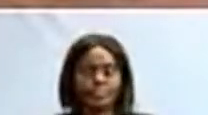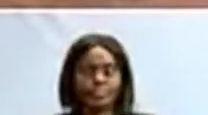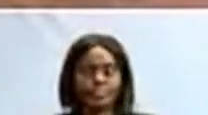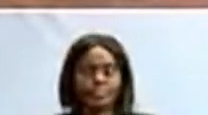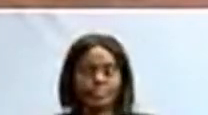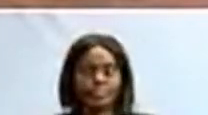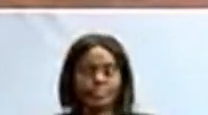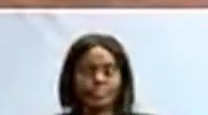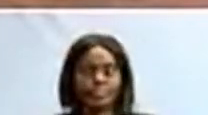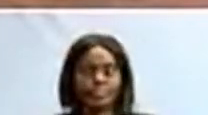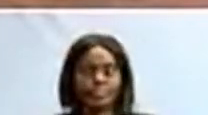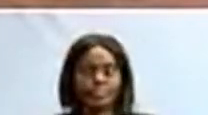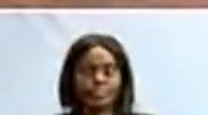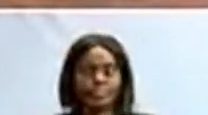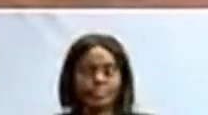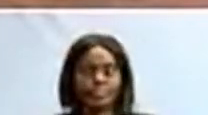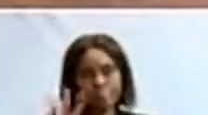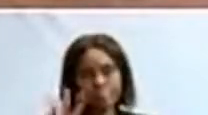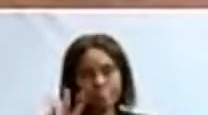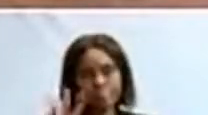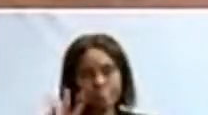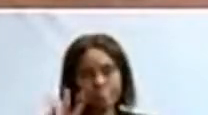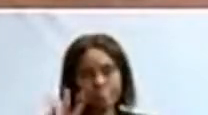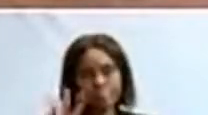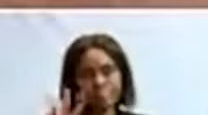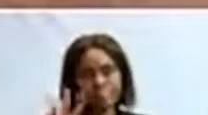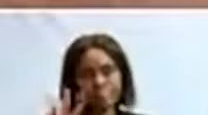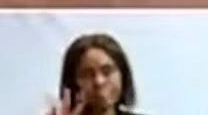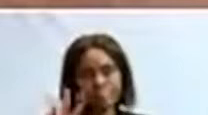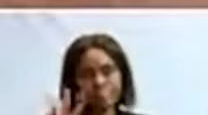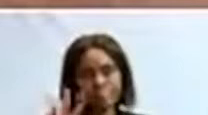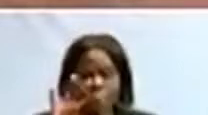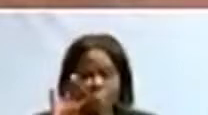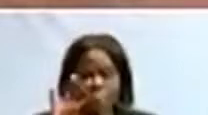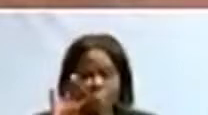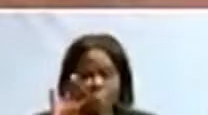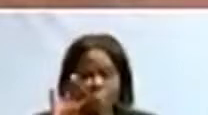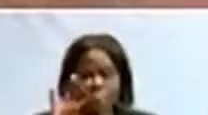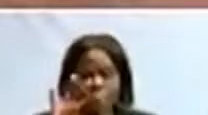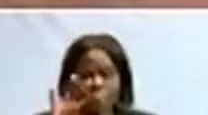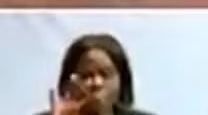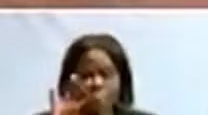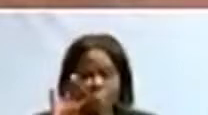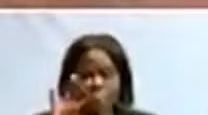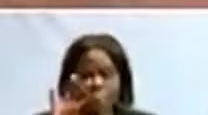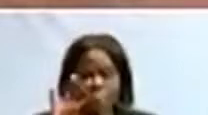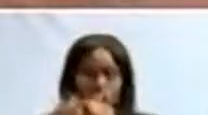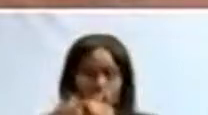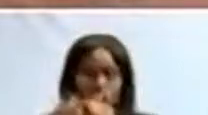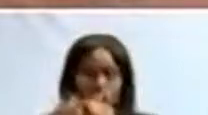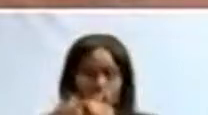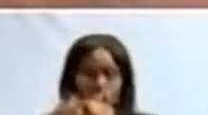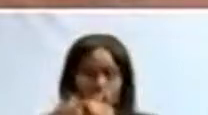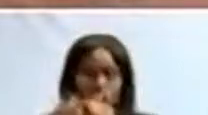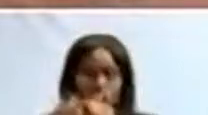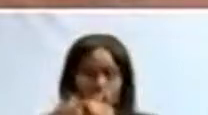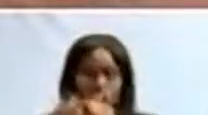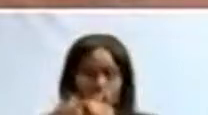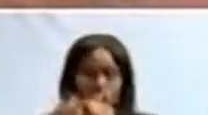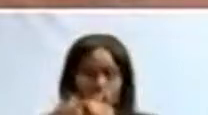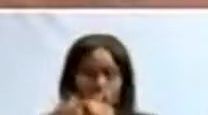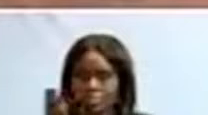Number 4, payment of stakeholders without bank accounts. Some of